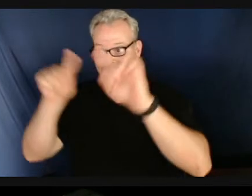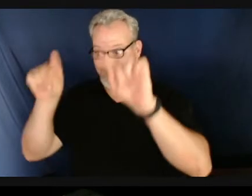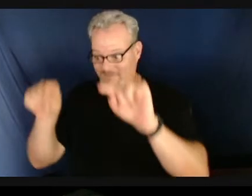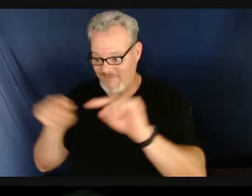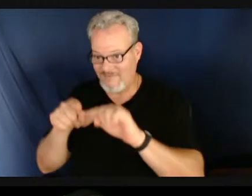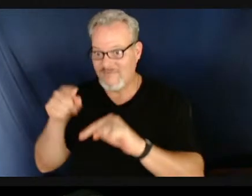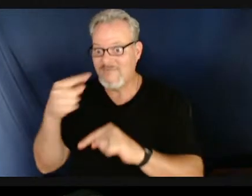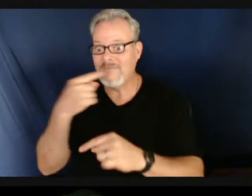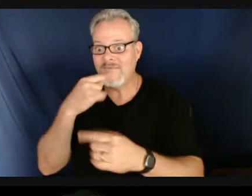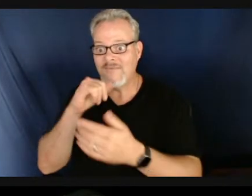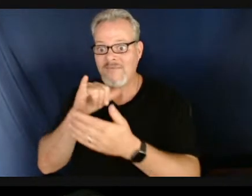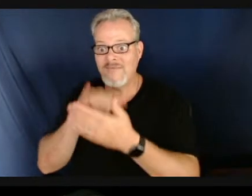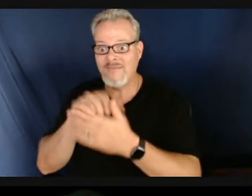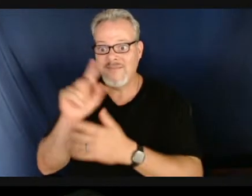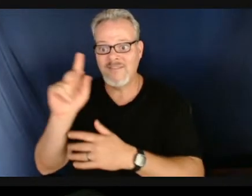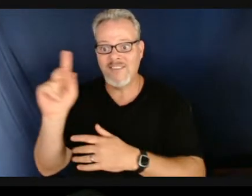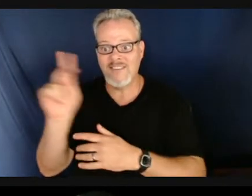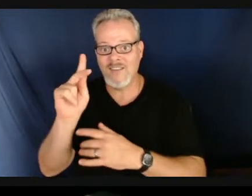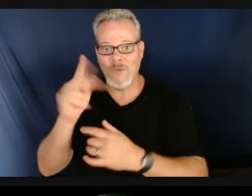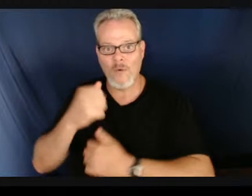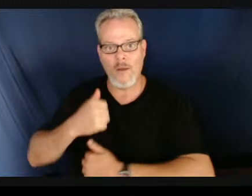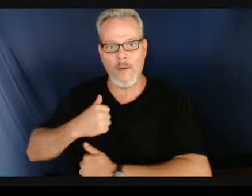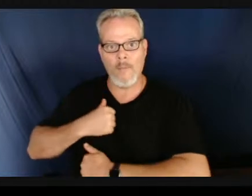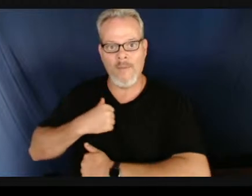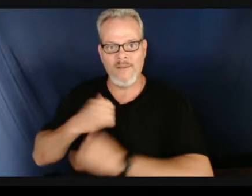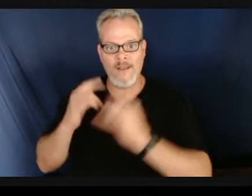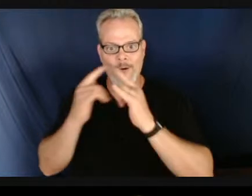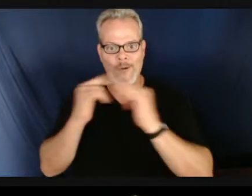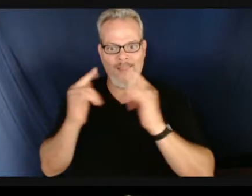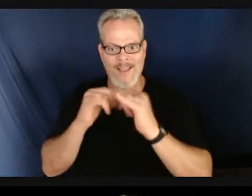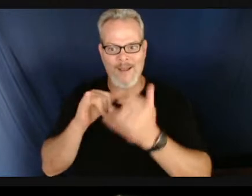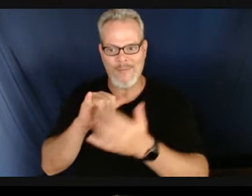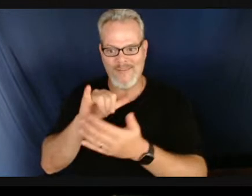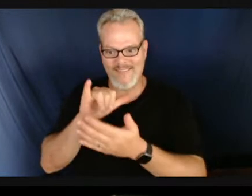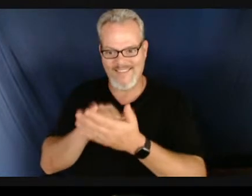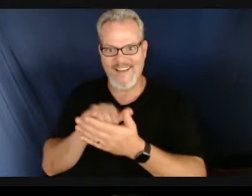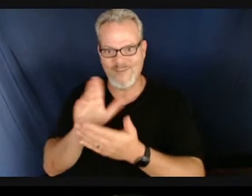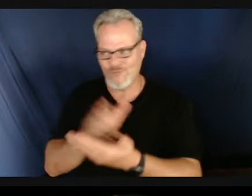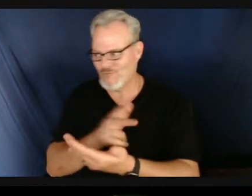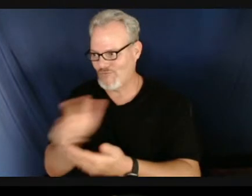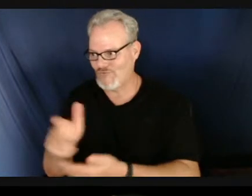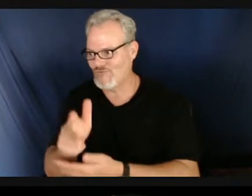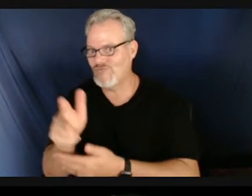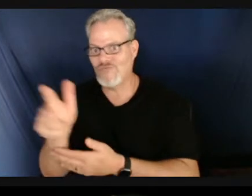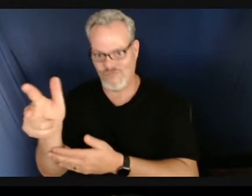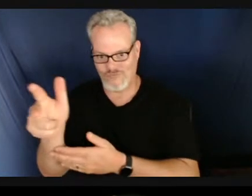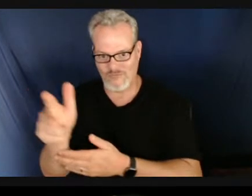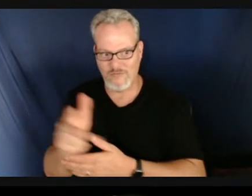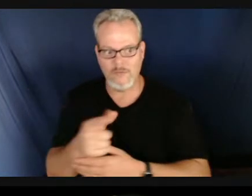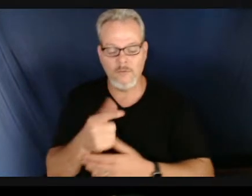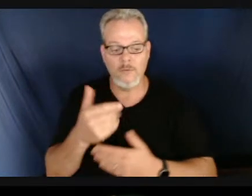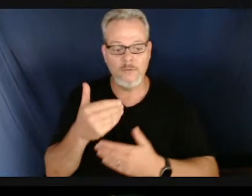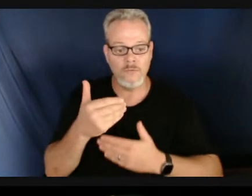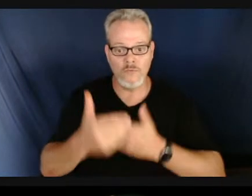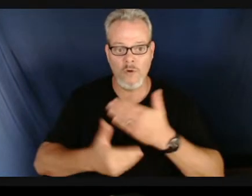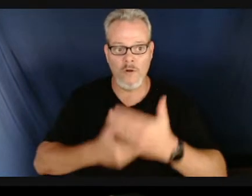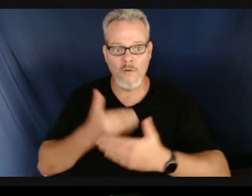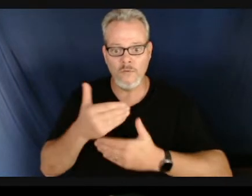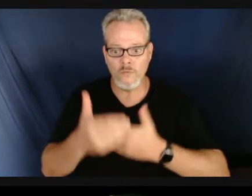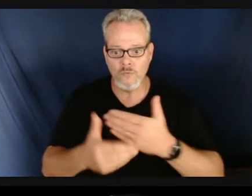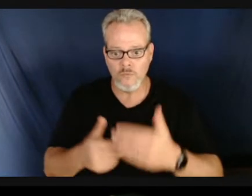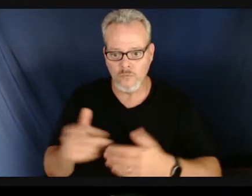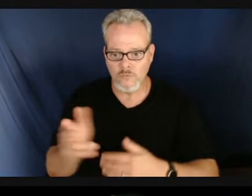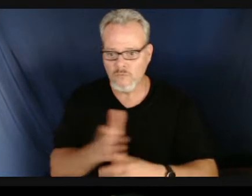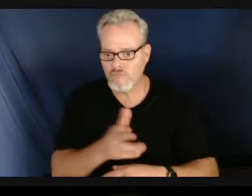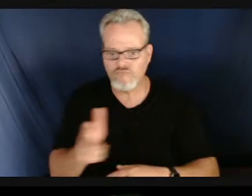headed because currently this is the view of the old Kilauea Visitor Center. As you drive through, you're going to see this here. You won't be able